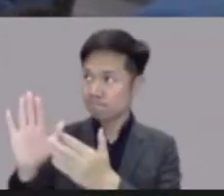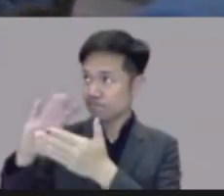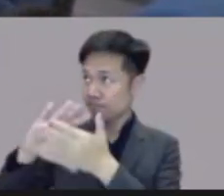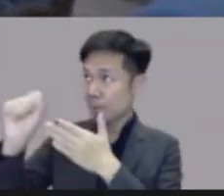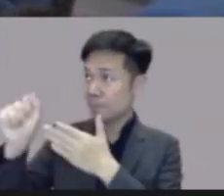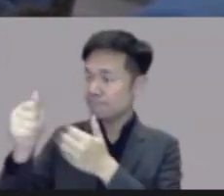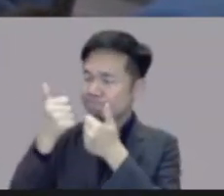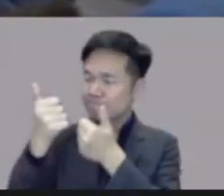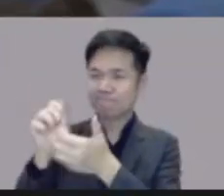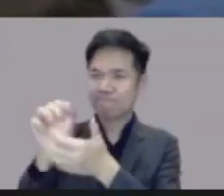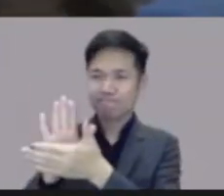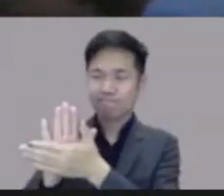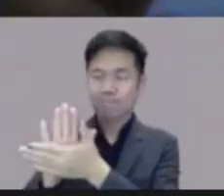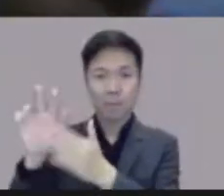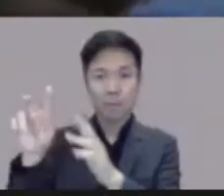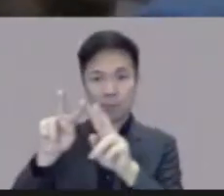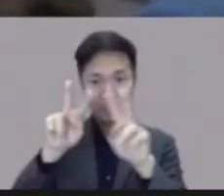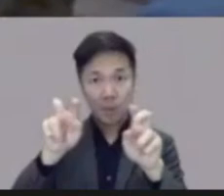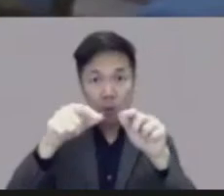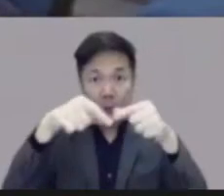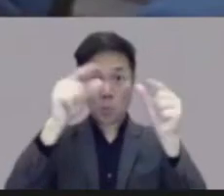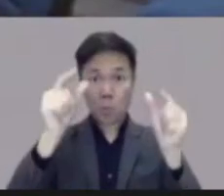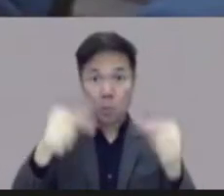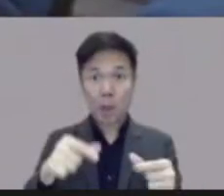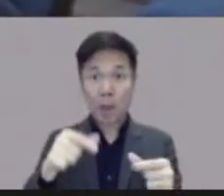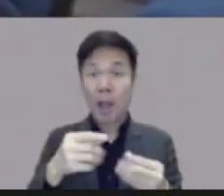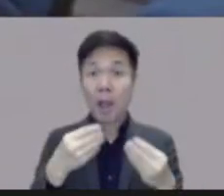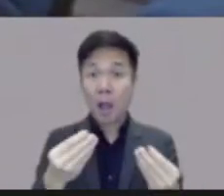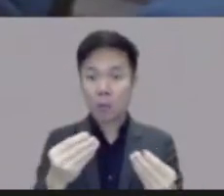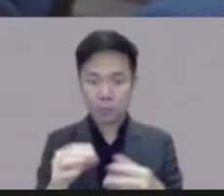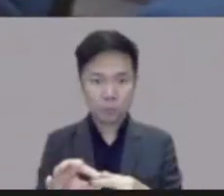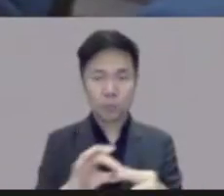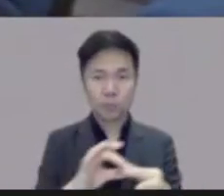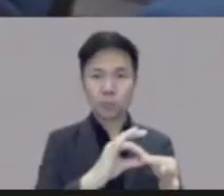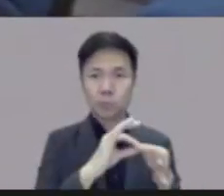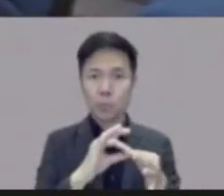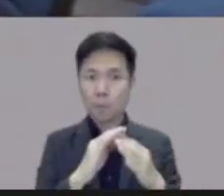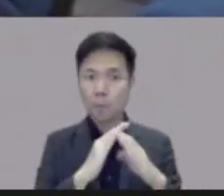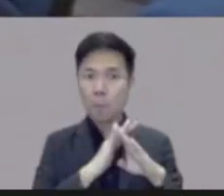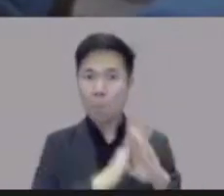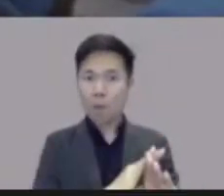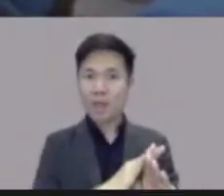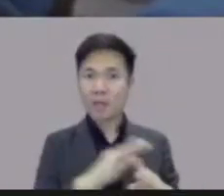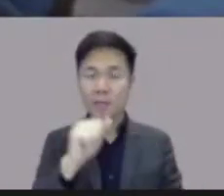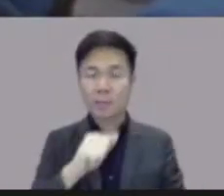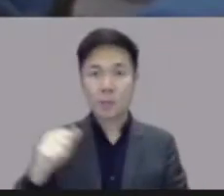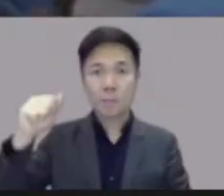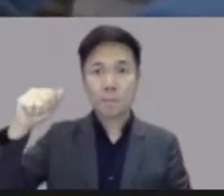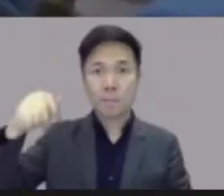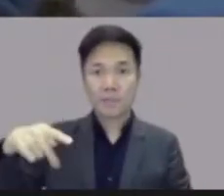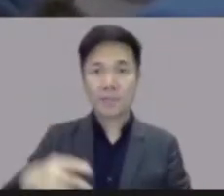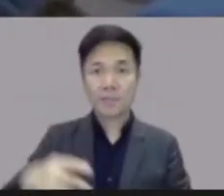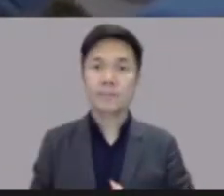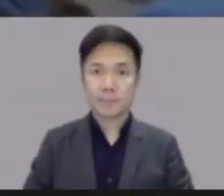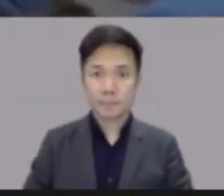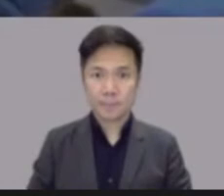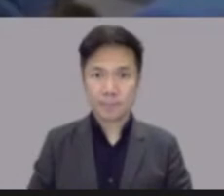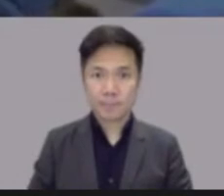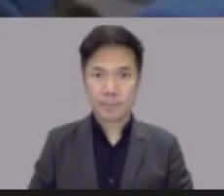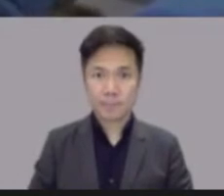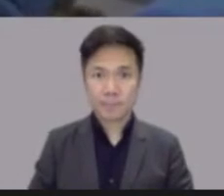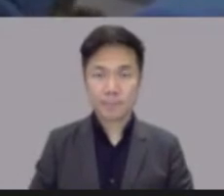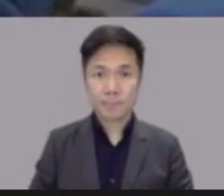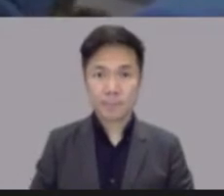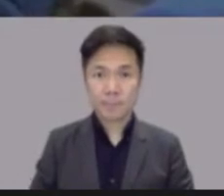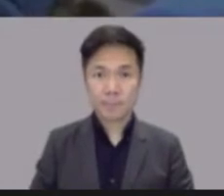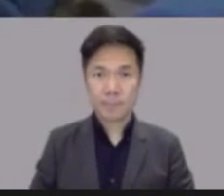protecting our planet through Regional cooperation and solidarity in Asia and the Pacific specifically supporting its